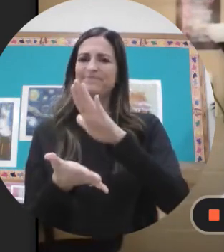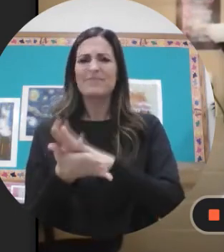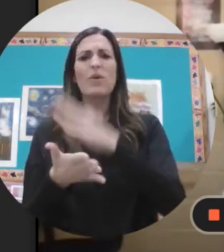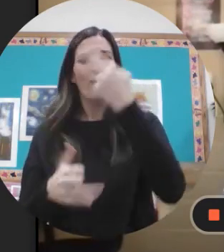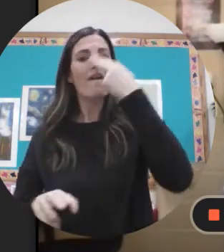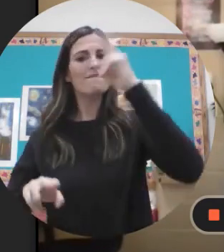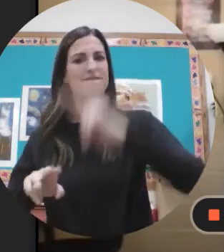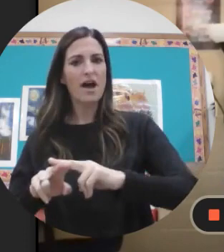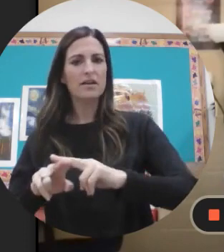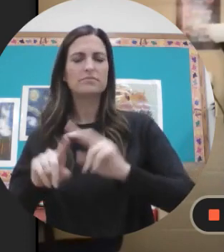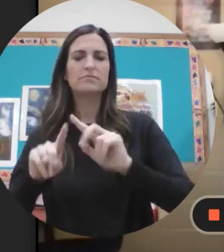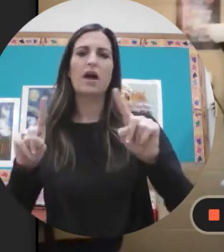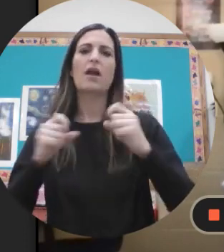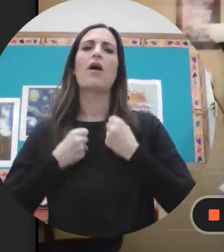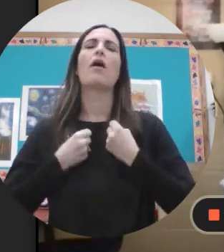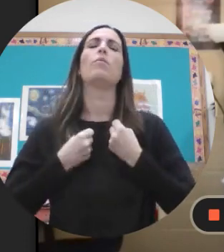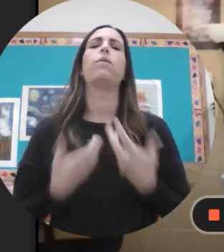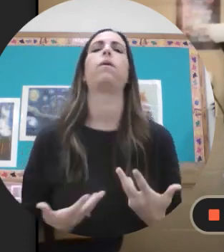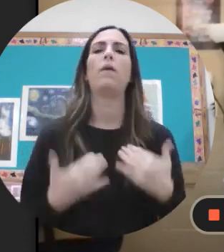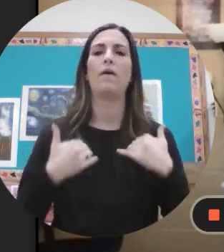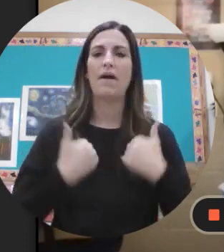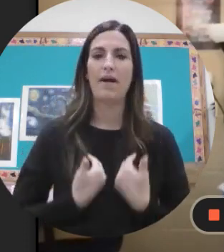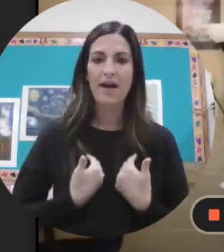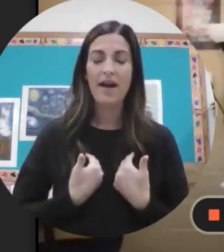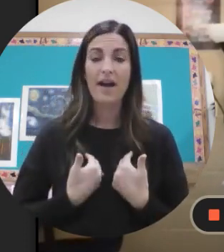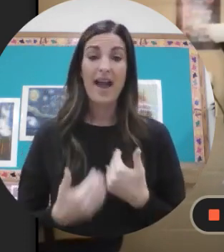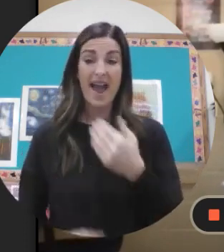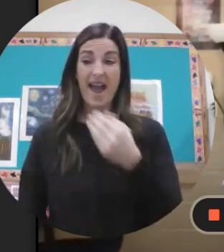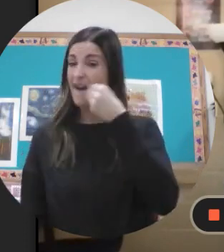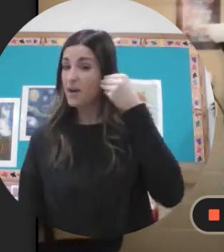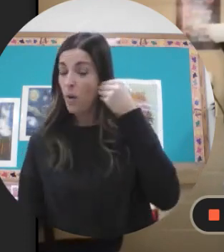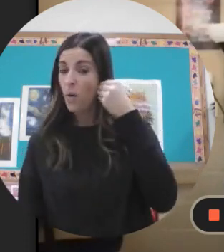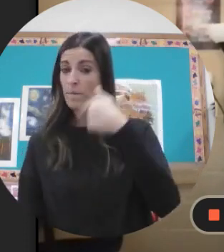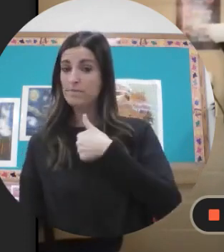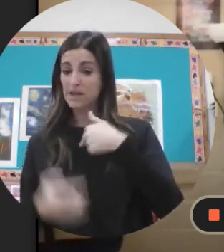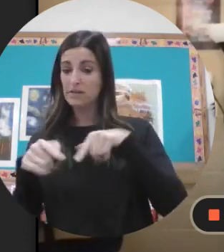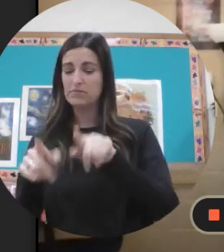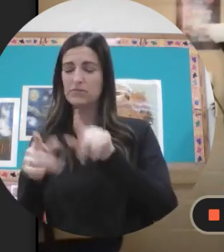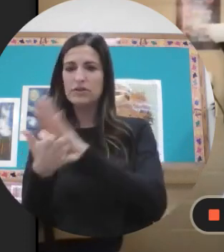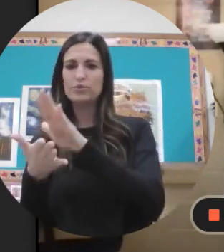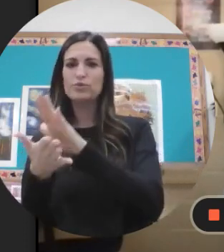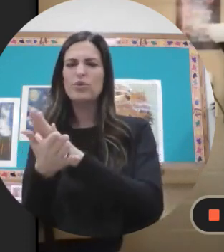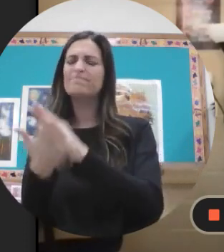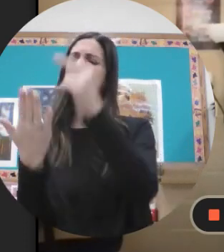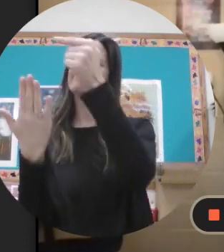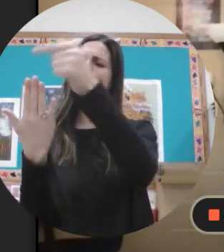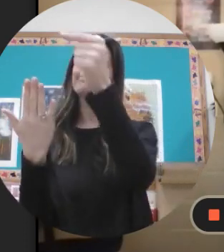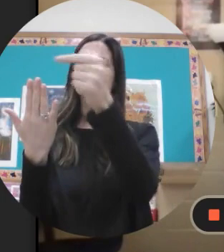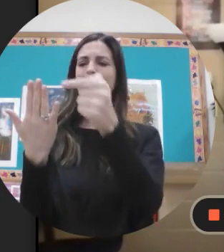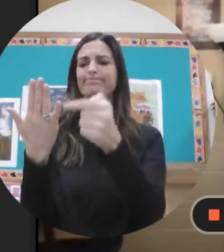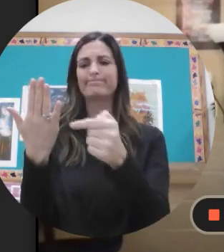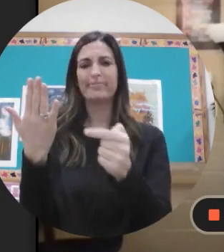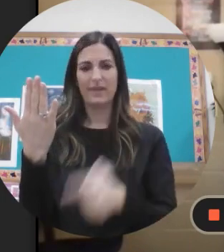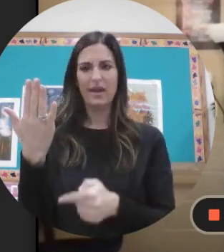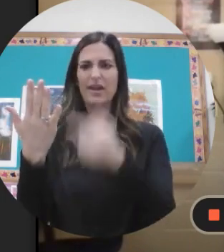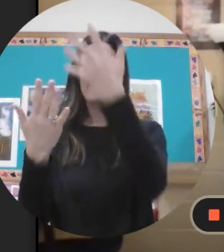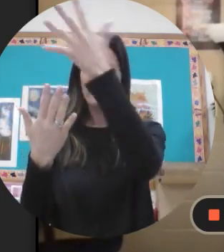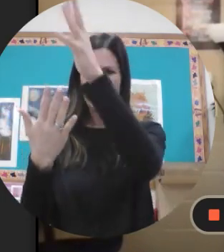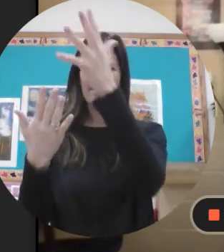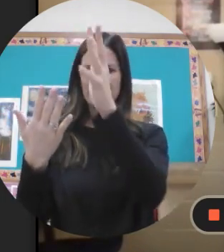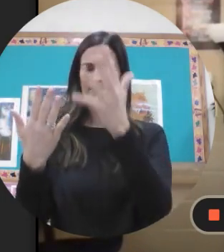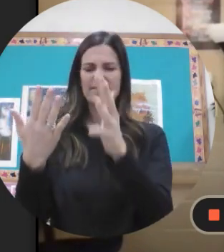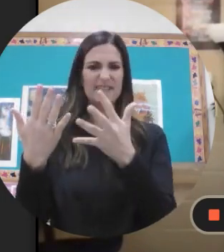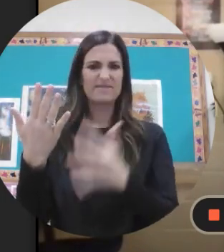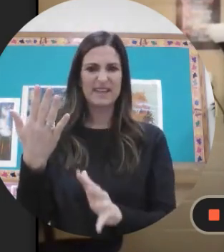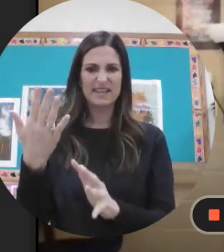was exhausting. In homeschool, Mom had always given me a list of things to do every day, and I had to finish each one, no matter how